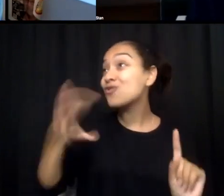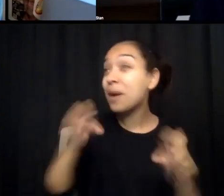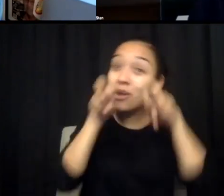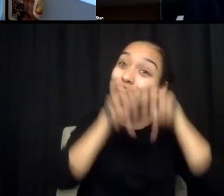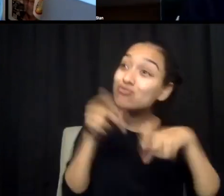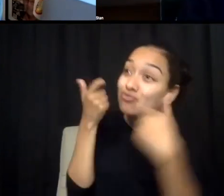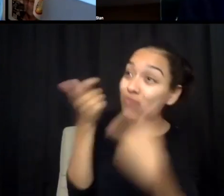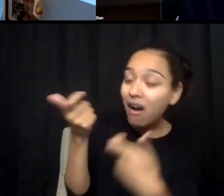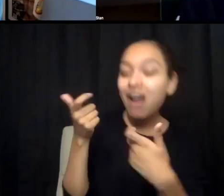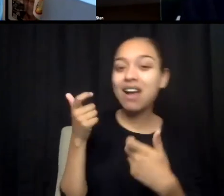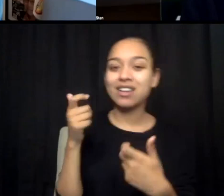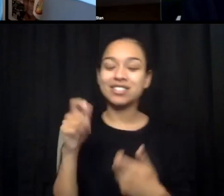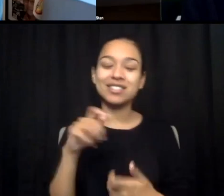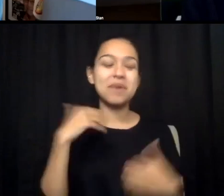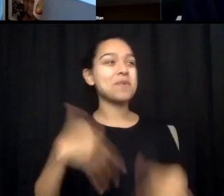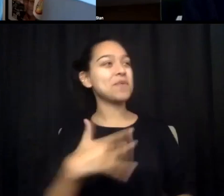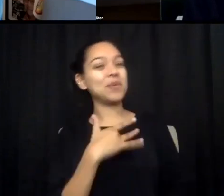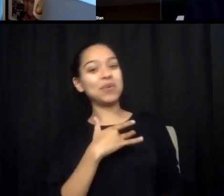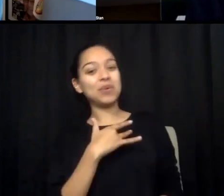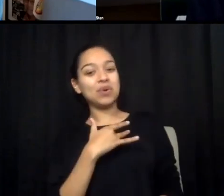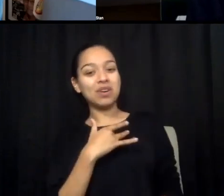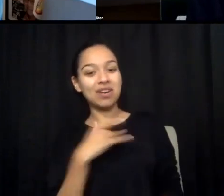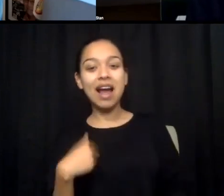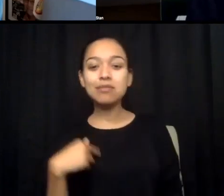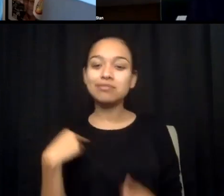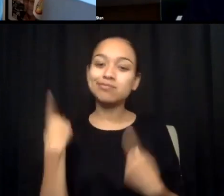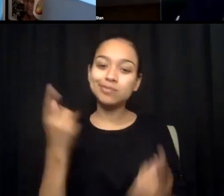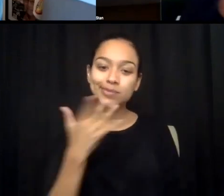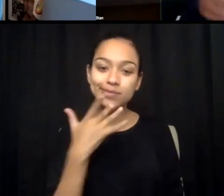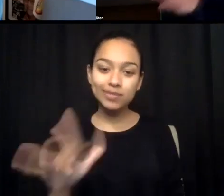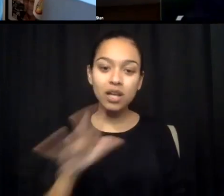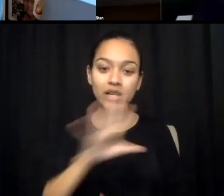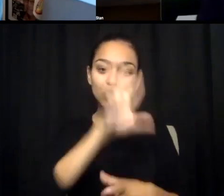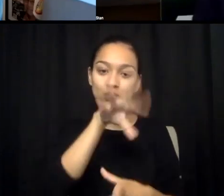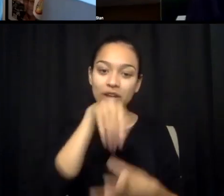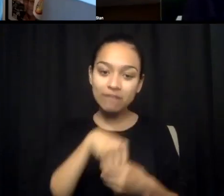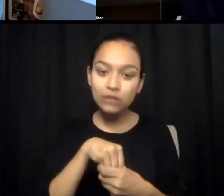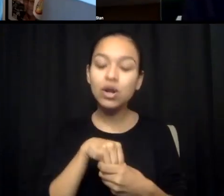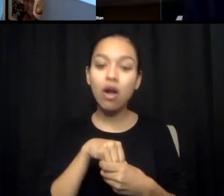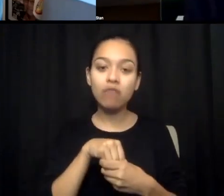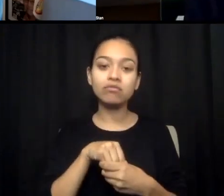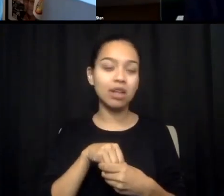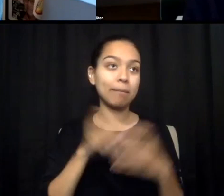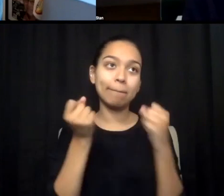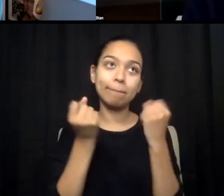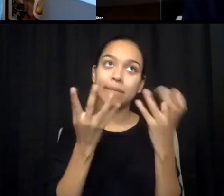So I've been very, very, very fortunate to be involved in, you know, more than one